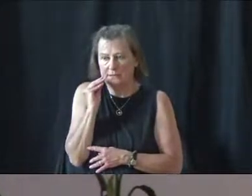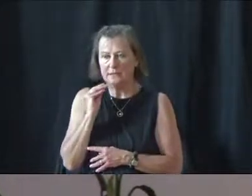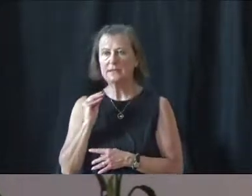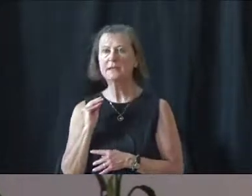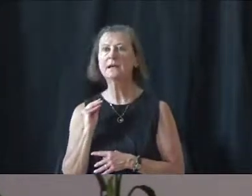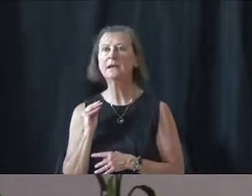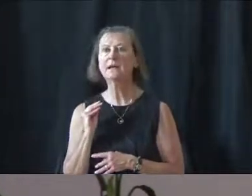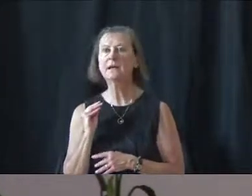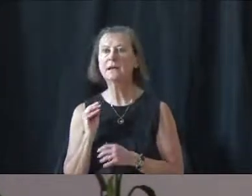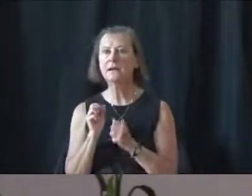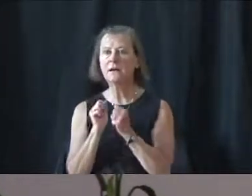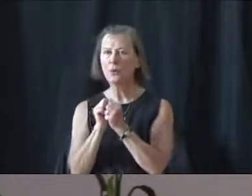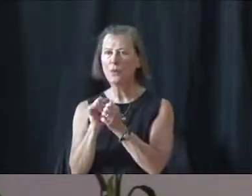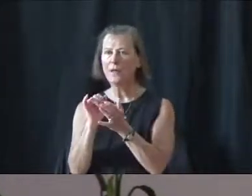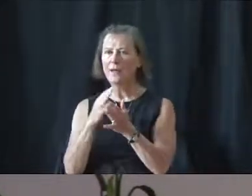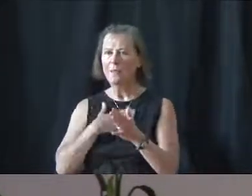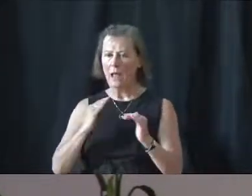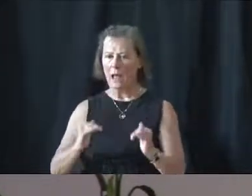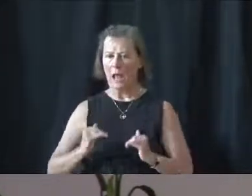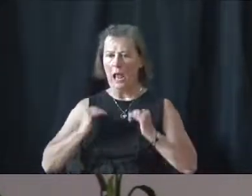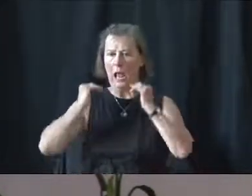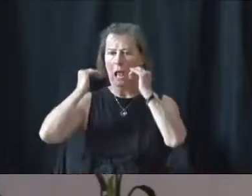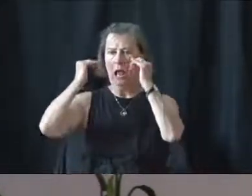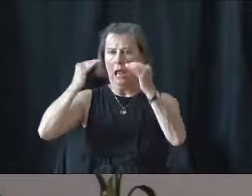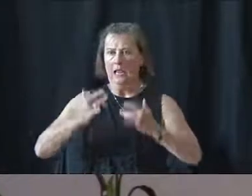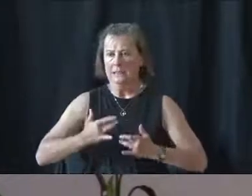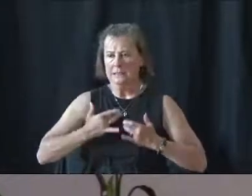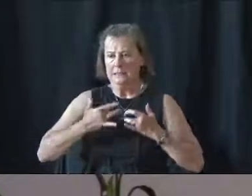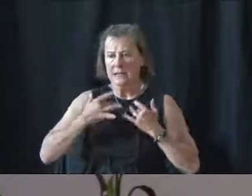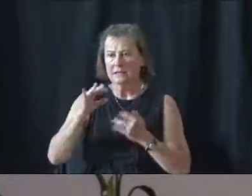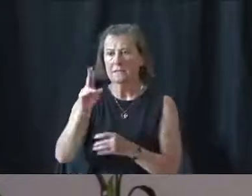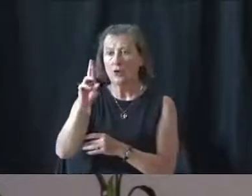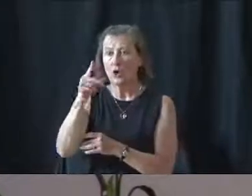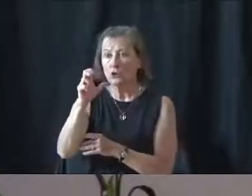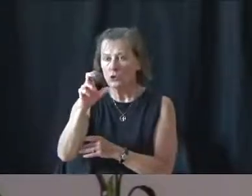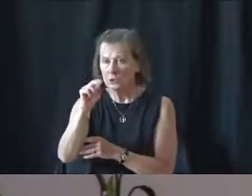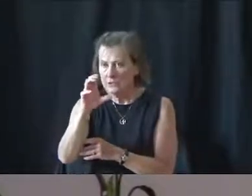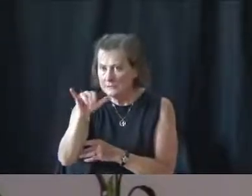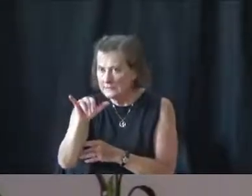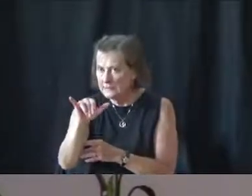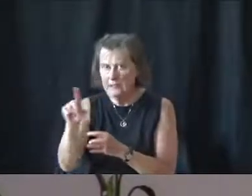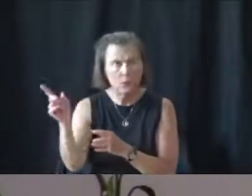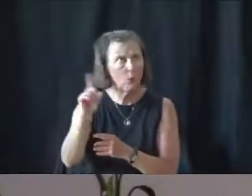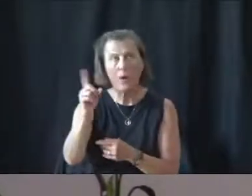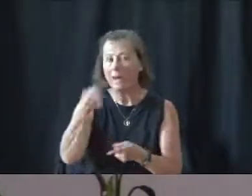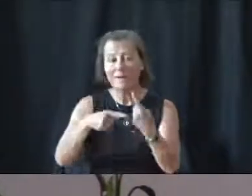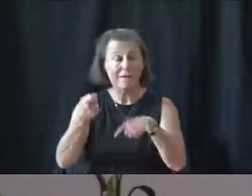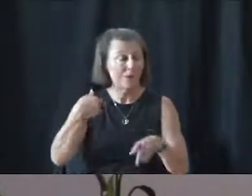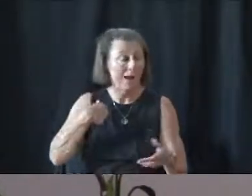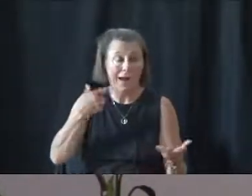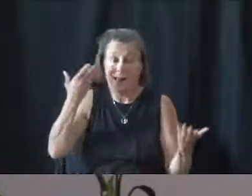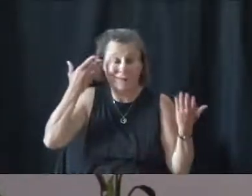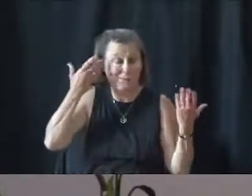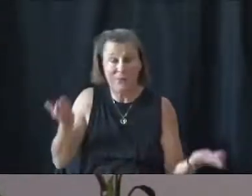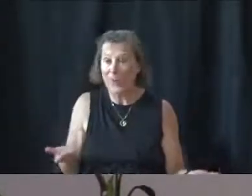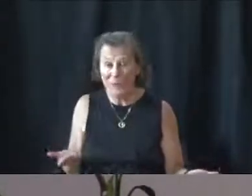And with that heightened sense of urgency, wheresoever it came from, I couldn't